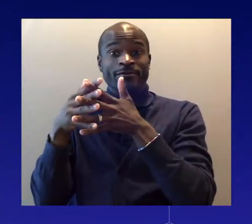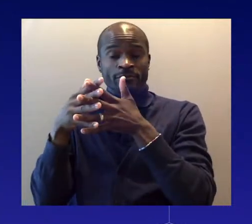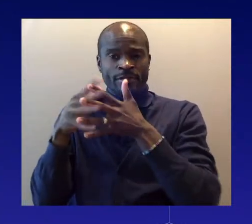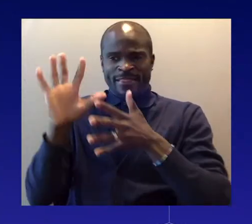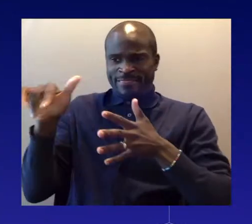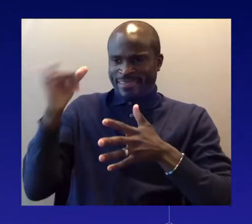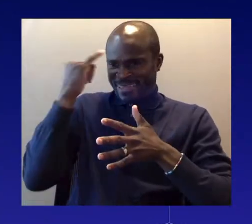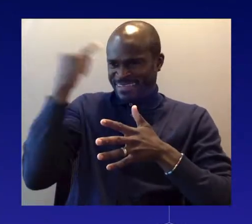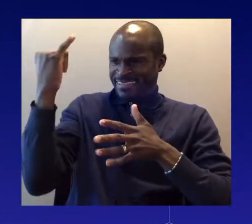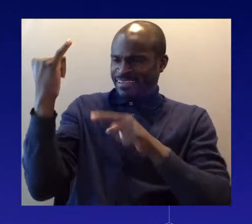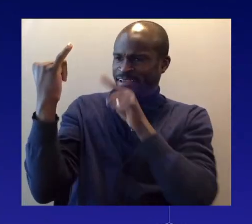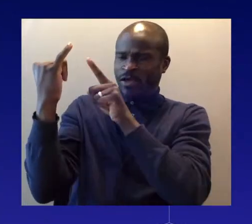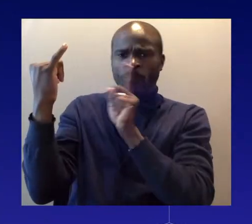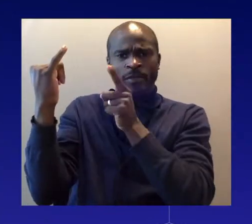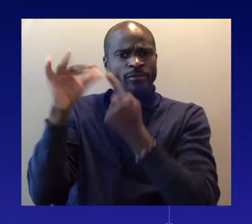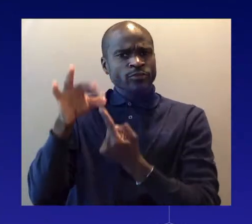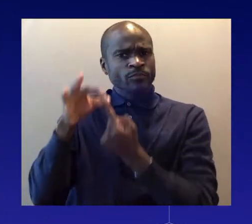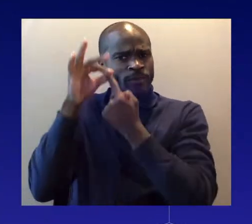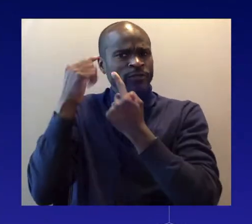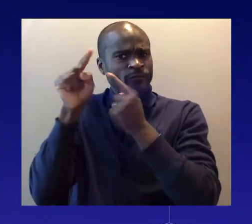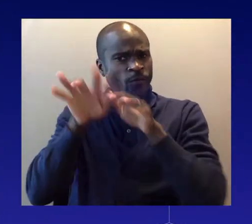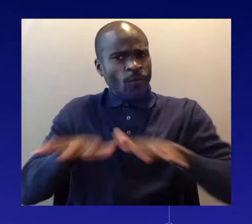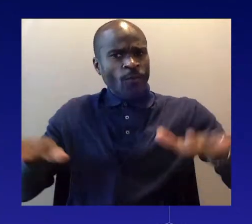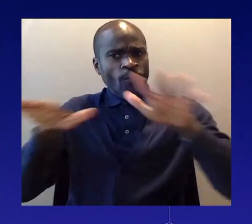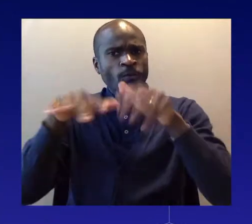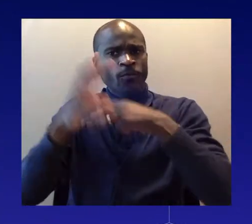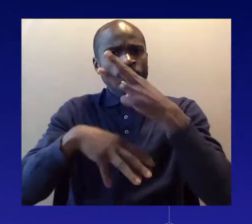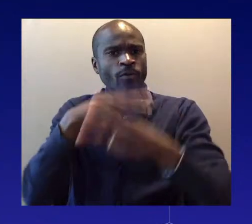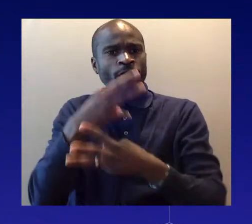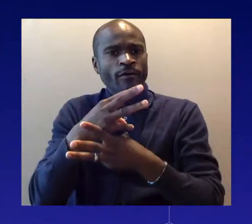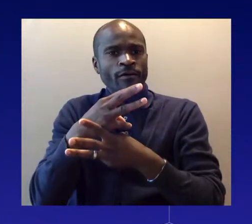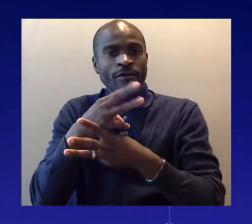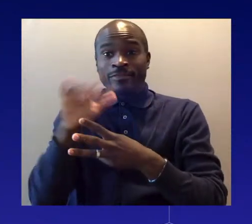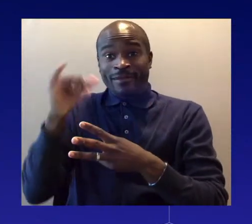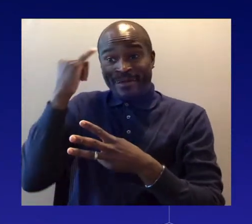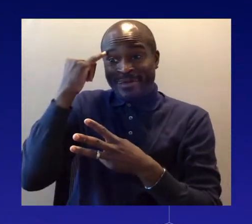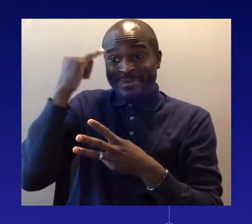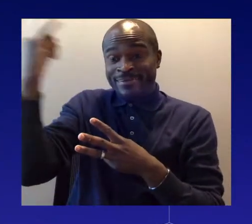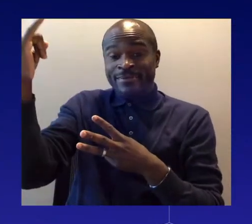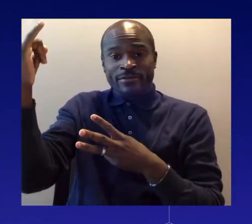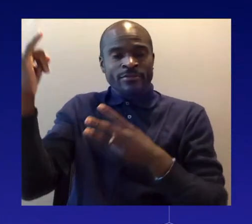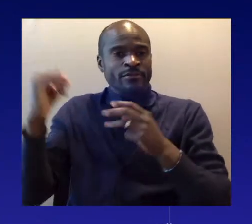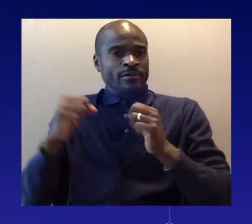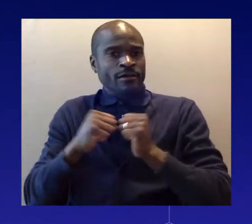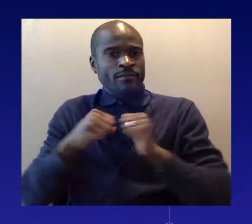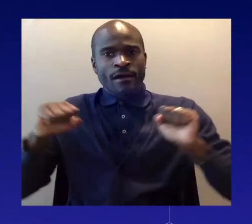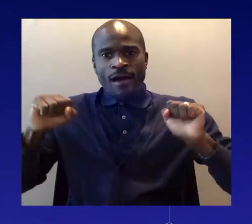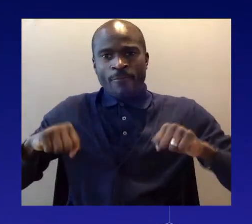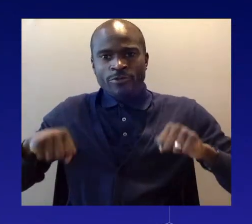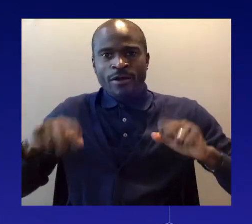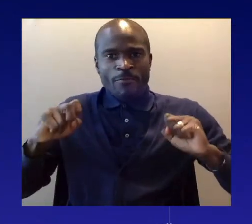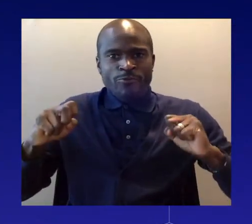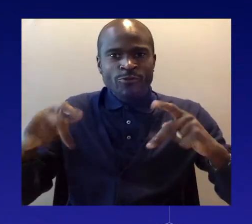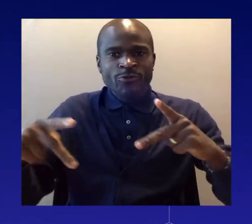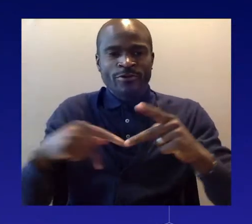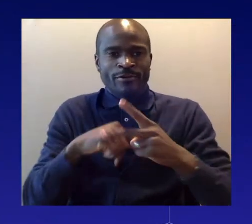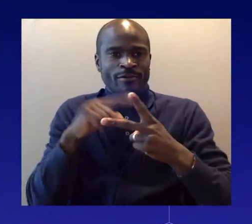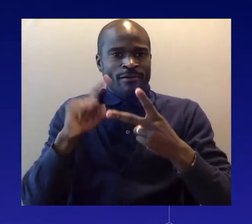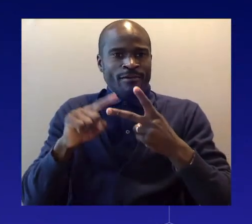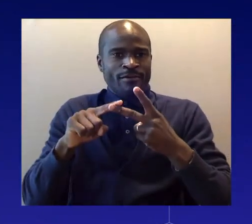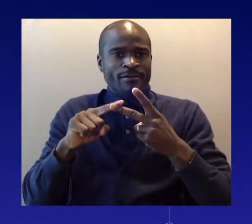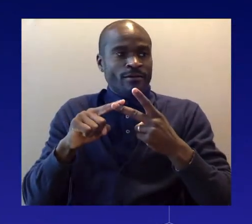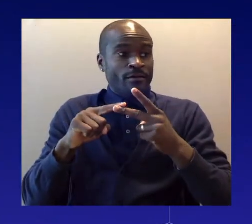an idea of hope and opportunity, of possibilities, of giving everyone a fair